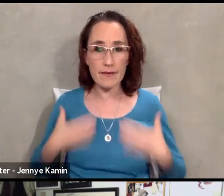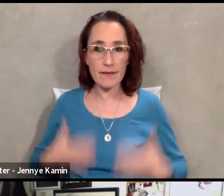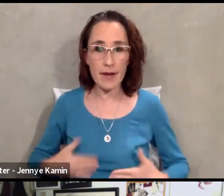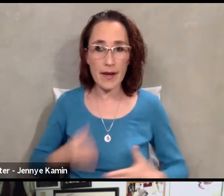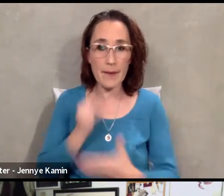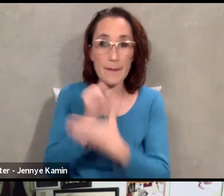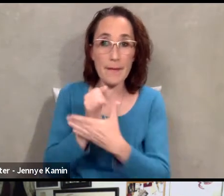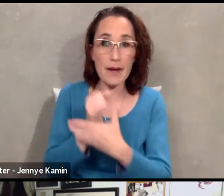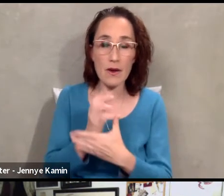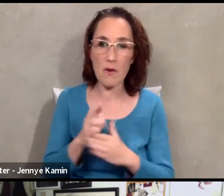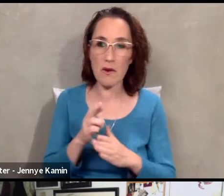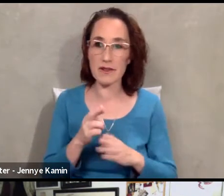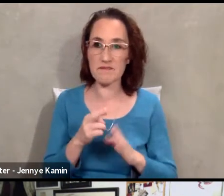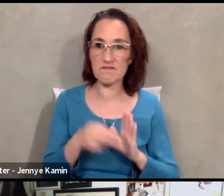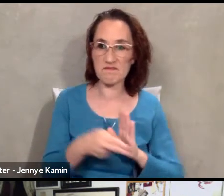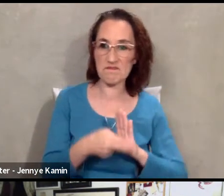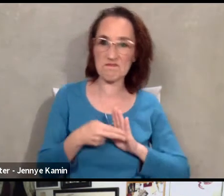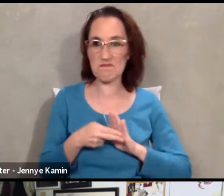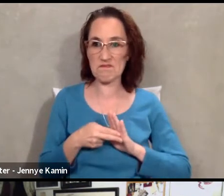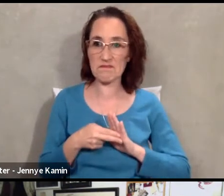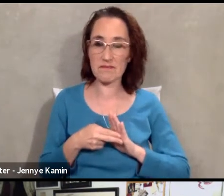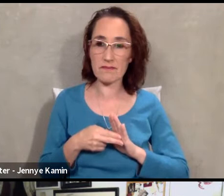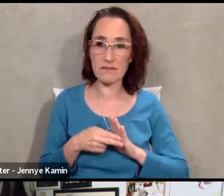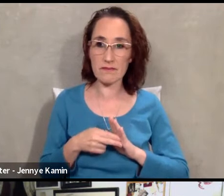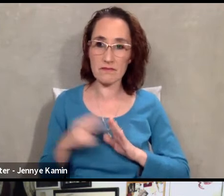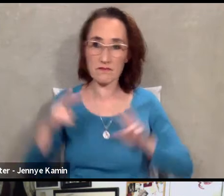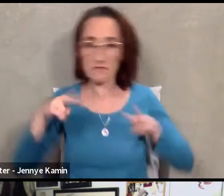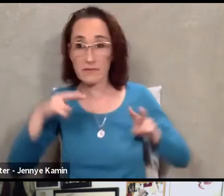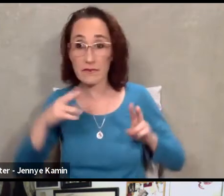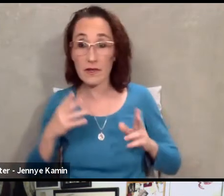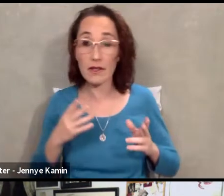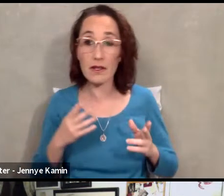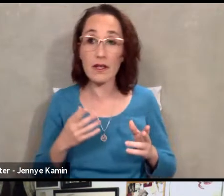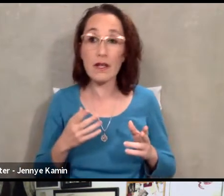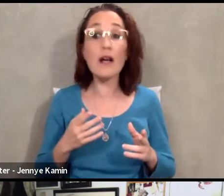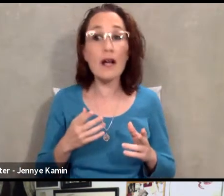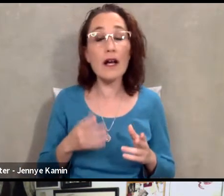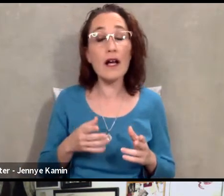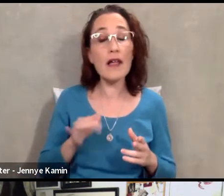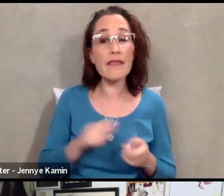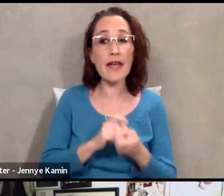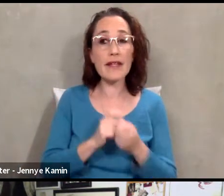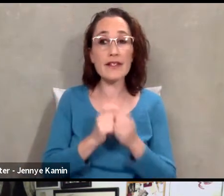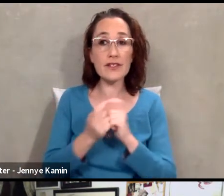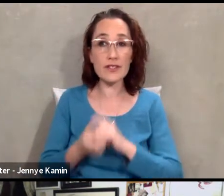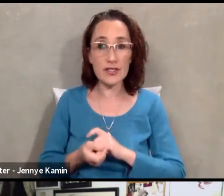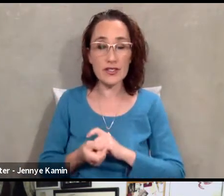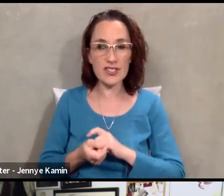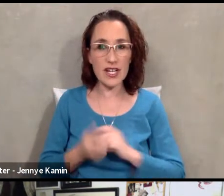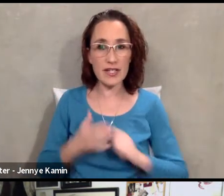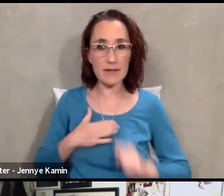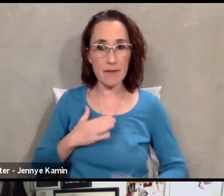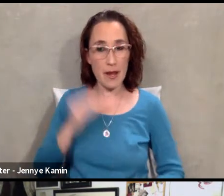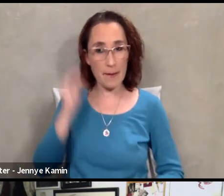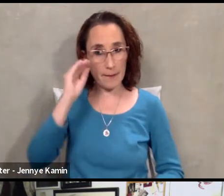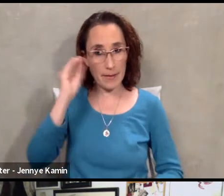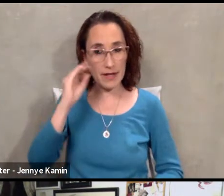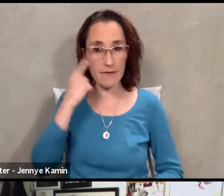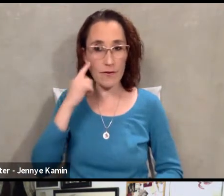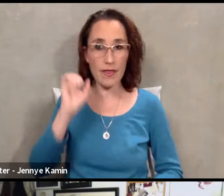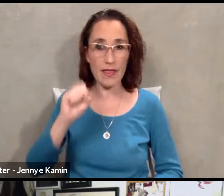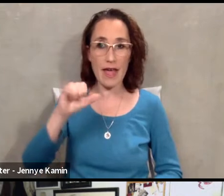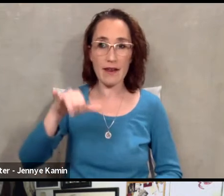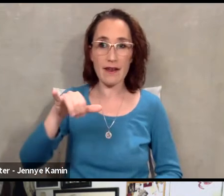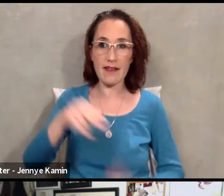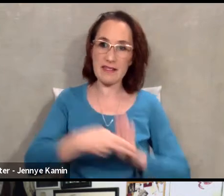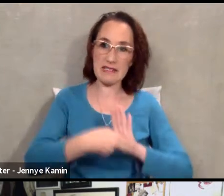who deal with stigma all the time, it changed how I felt about being stigmatized. And so you end up with